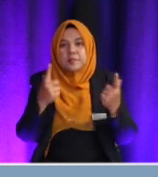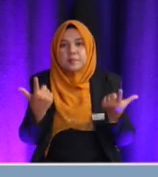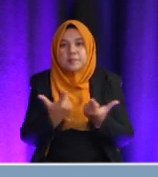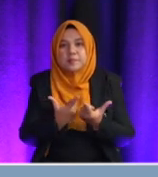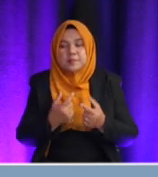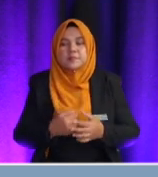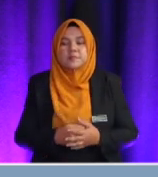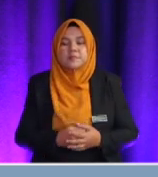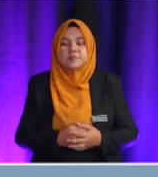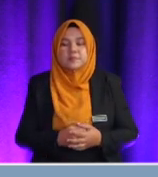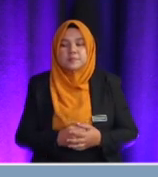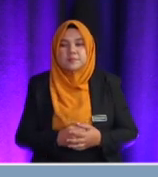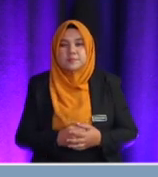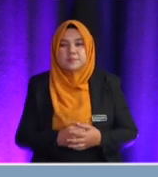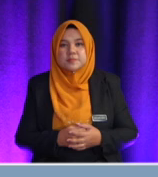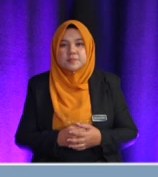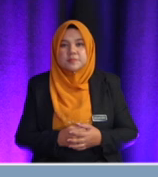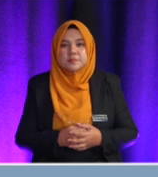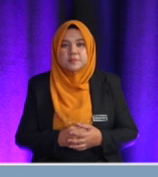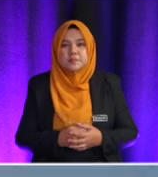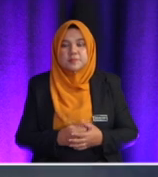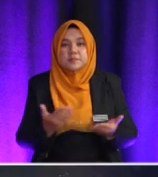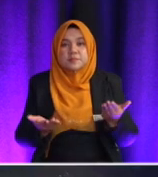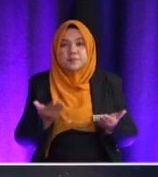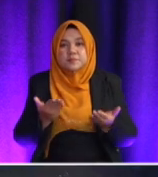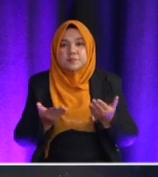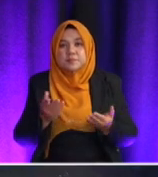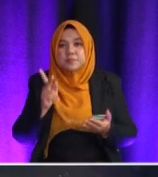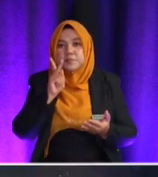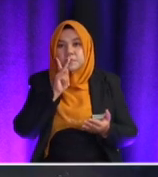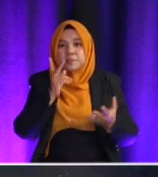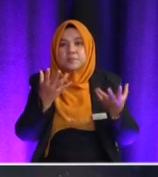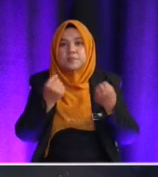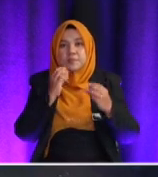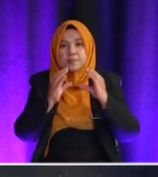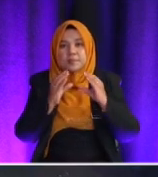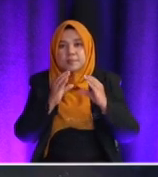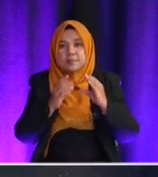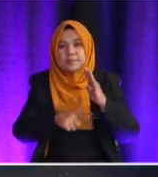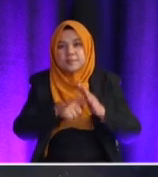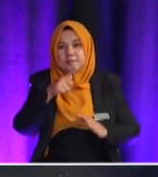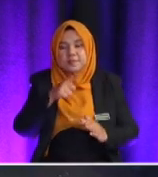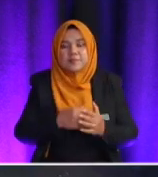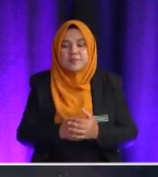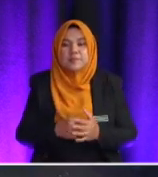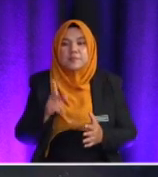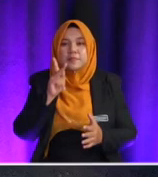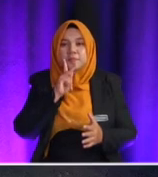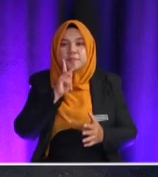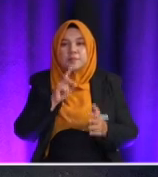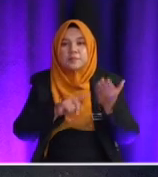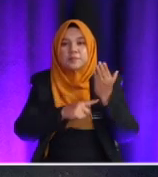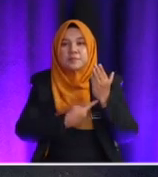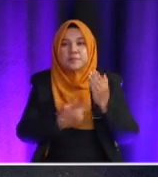better. That's nice. Perhaps yes. Kaisara would like to talk to her yes. more. Yes. Maybe Kaisara should start